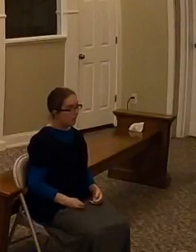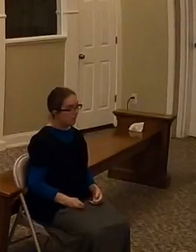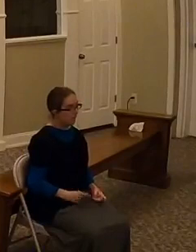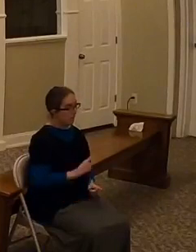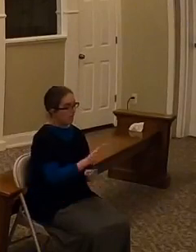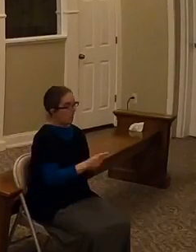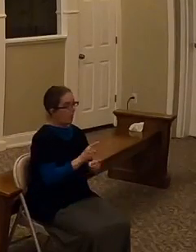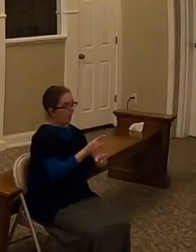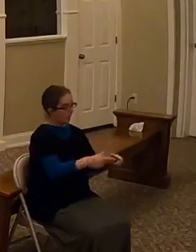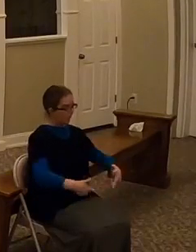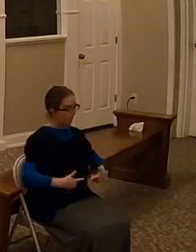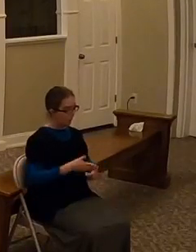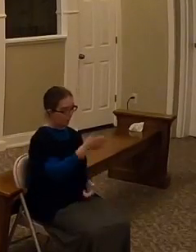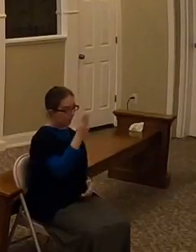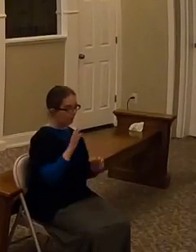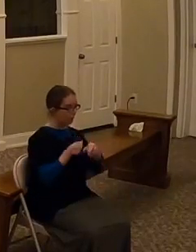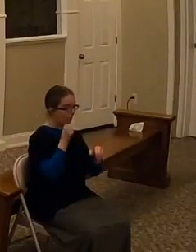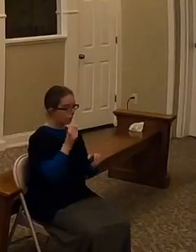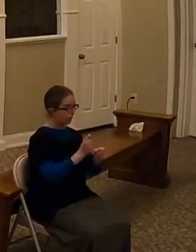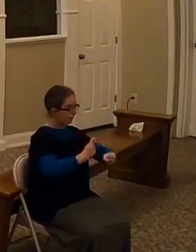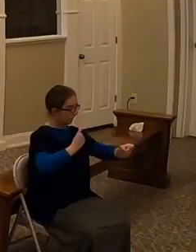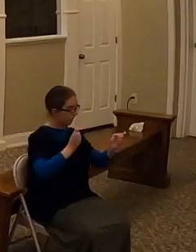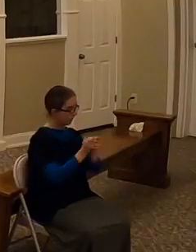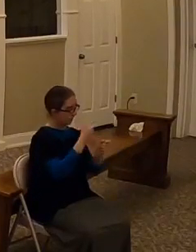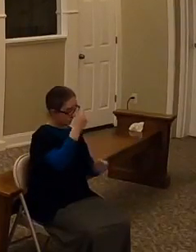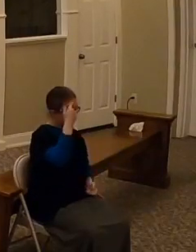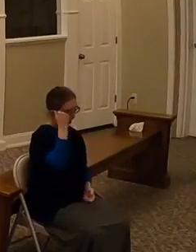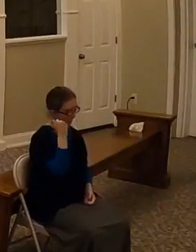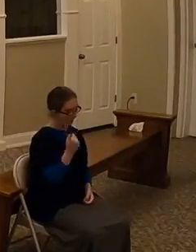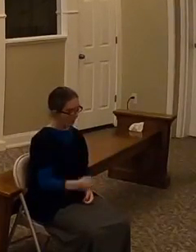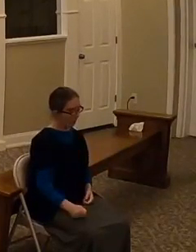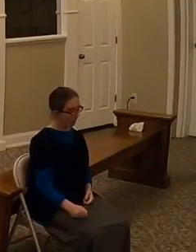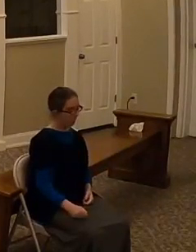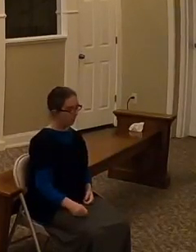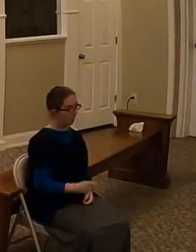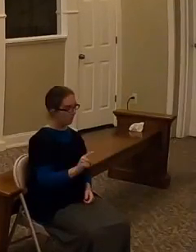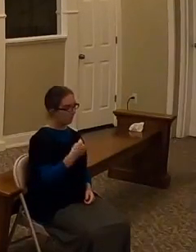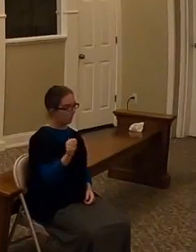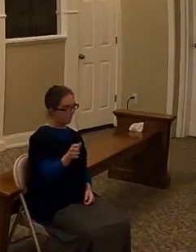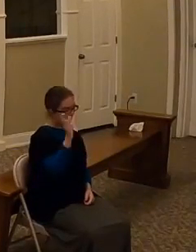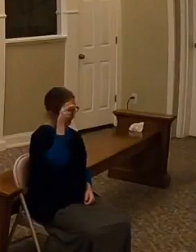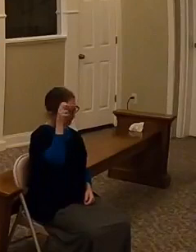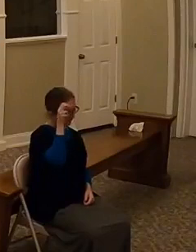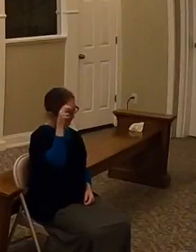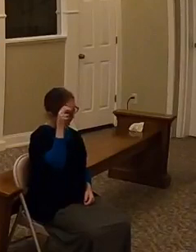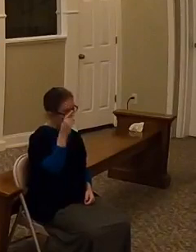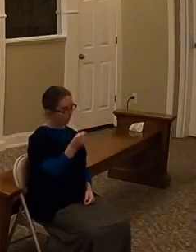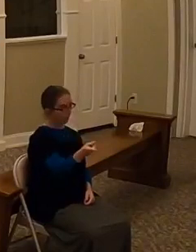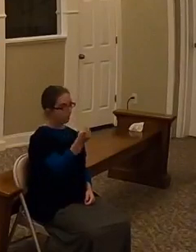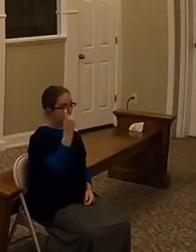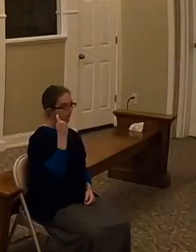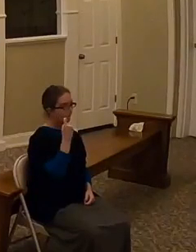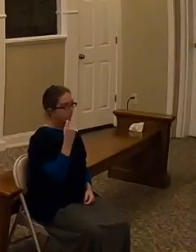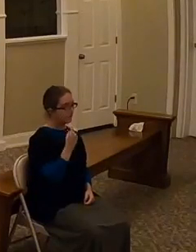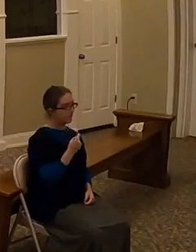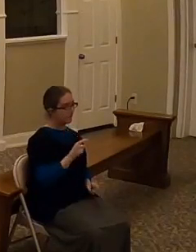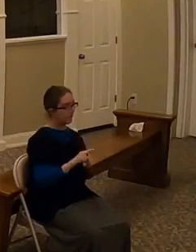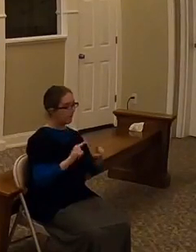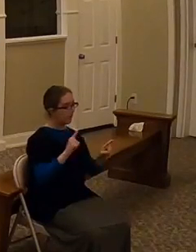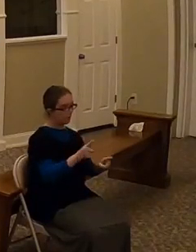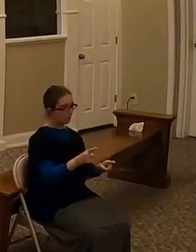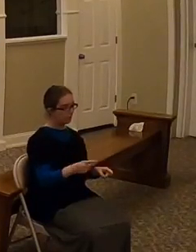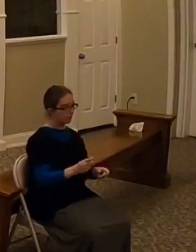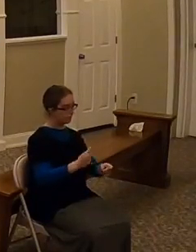But when you're living for God, you don't change just because the devil shows up. Unless you